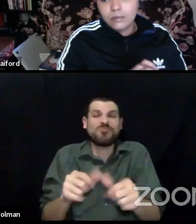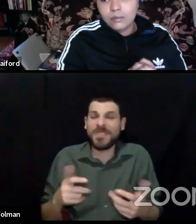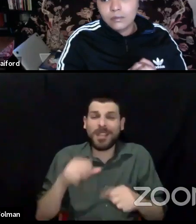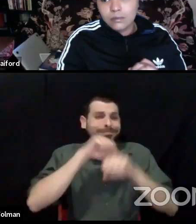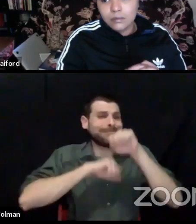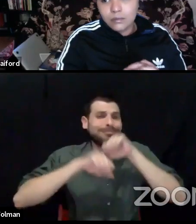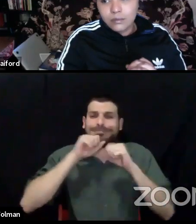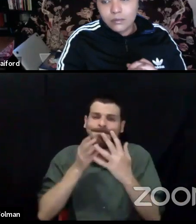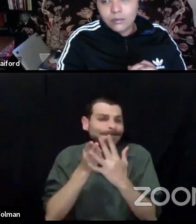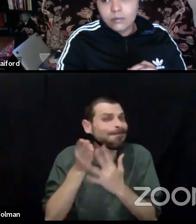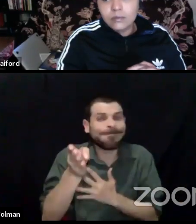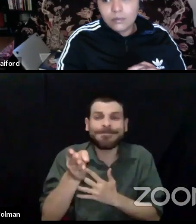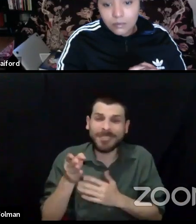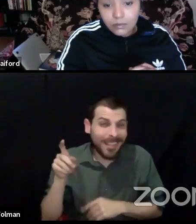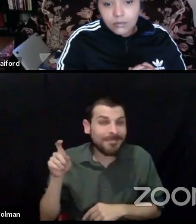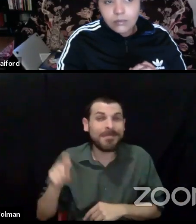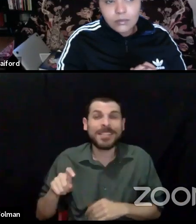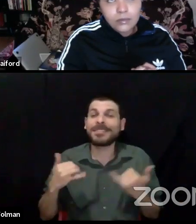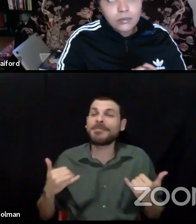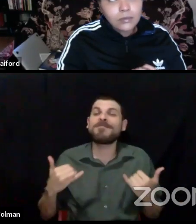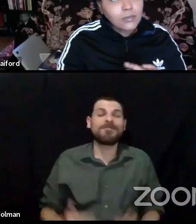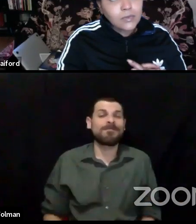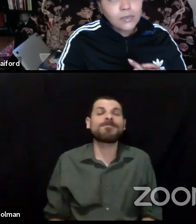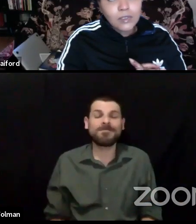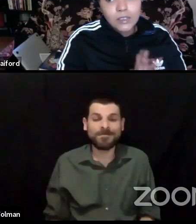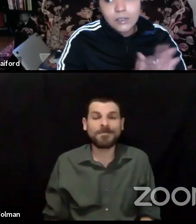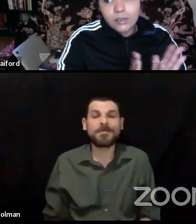So that's what time it is.